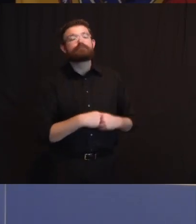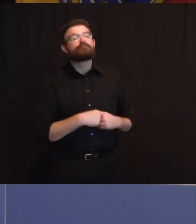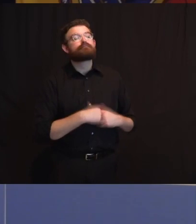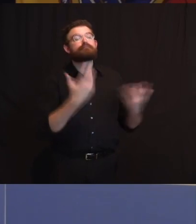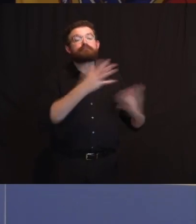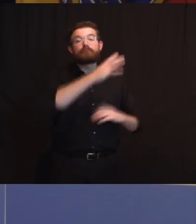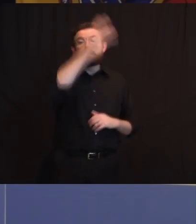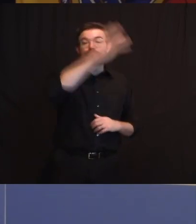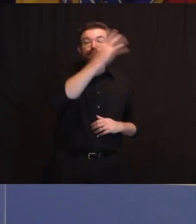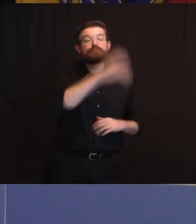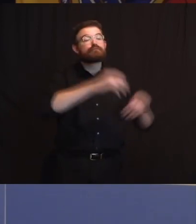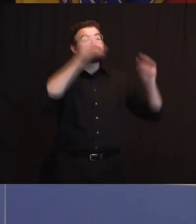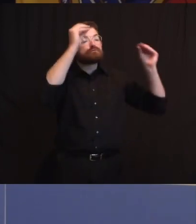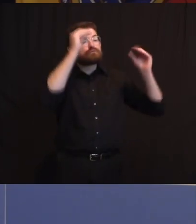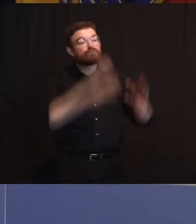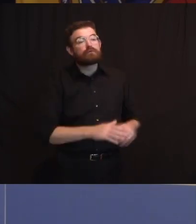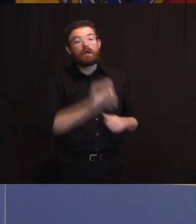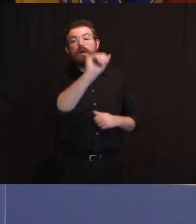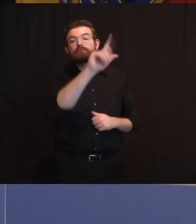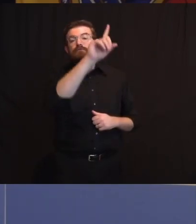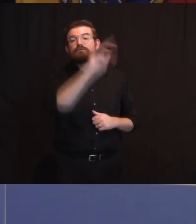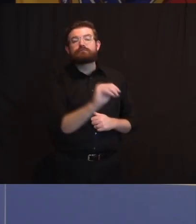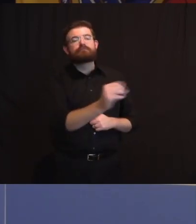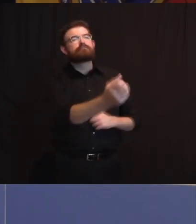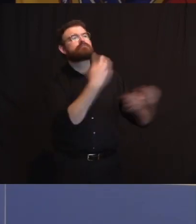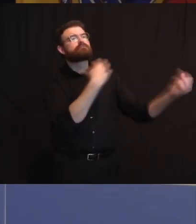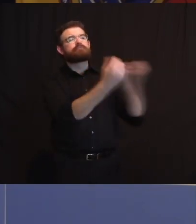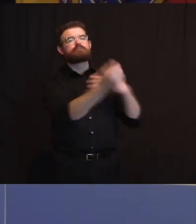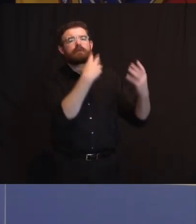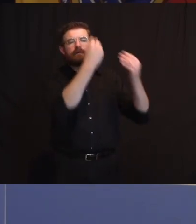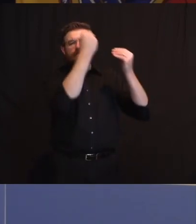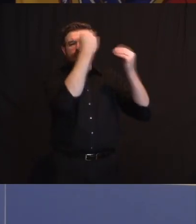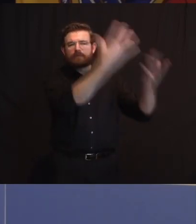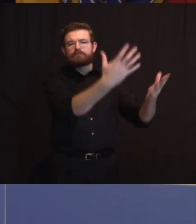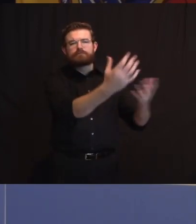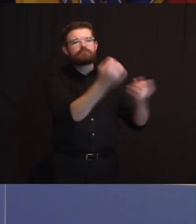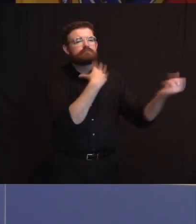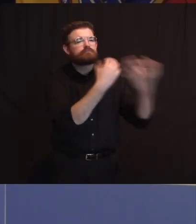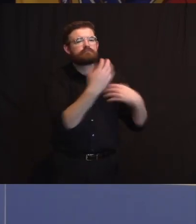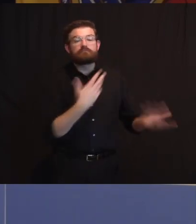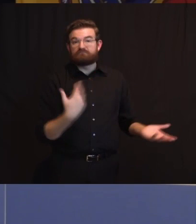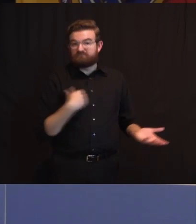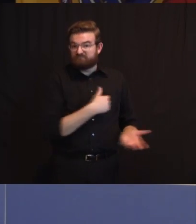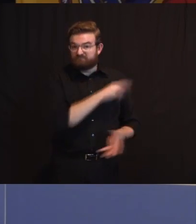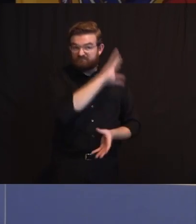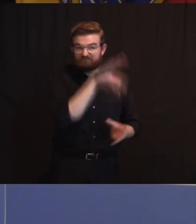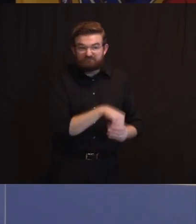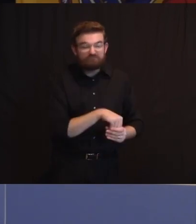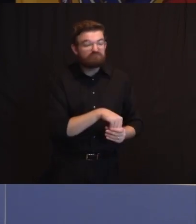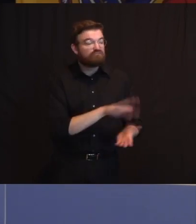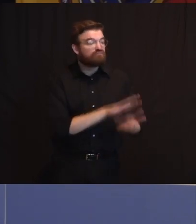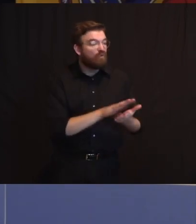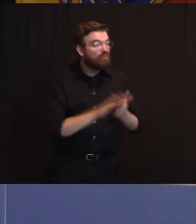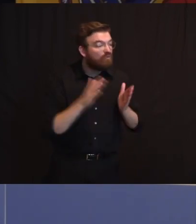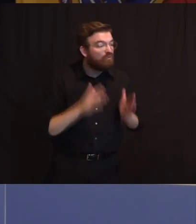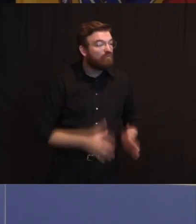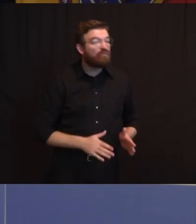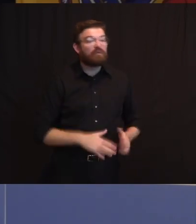administrators, classroom teachers, buildings and grounds directors, school nurses, pediatricians, parents, students, and